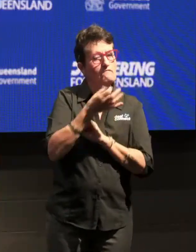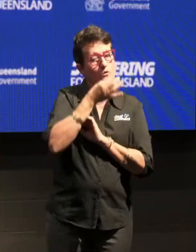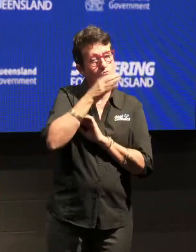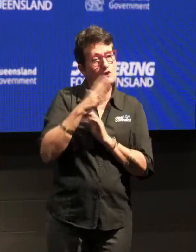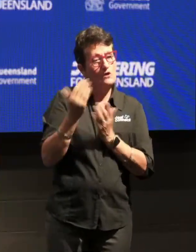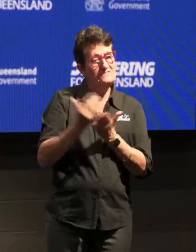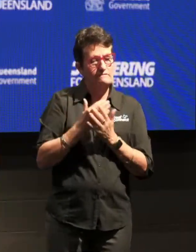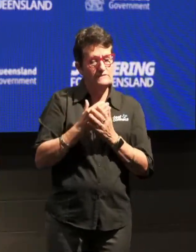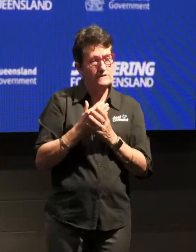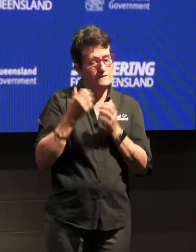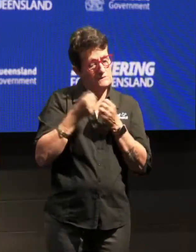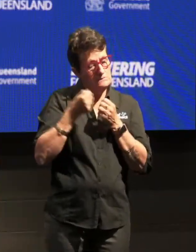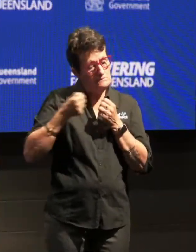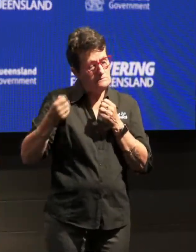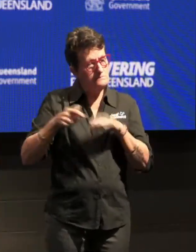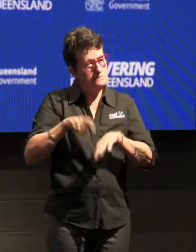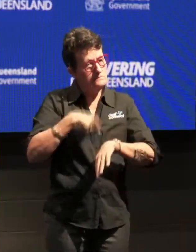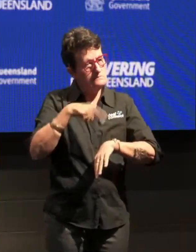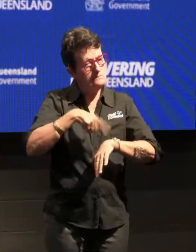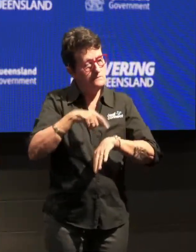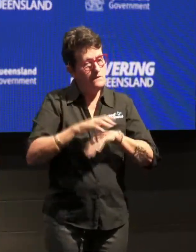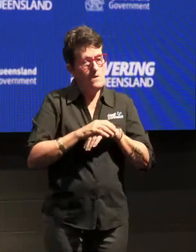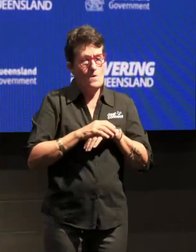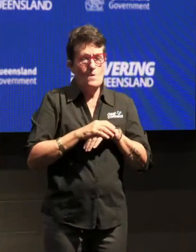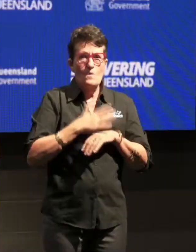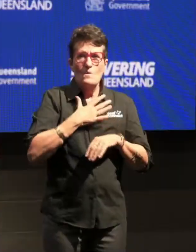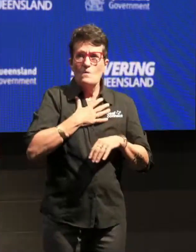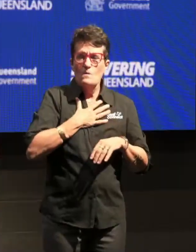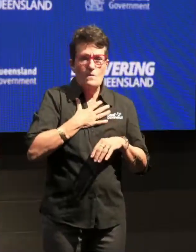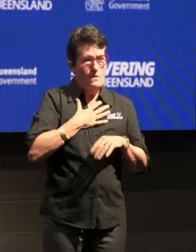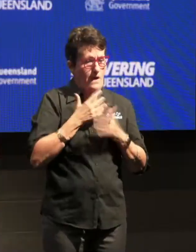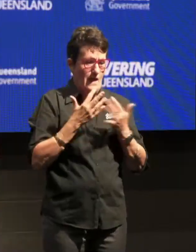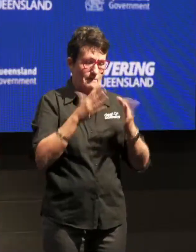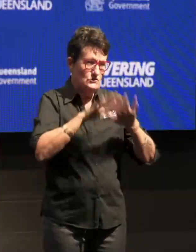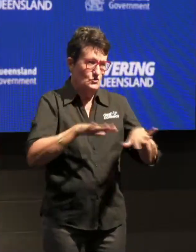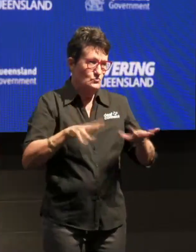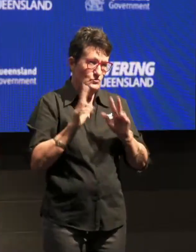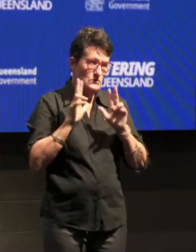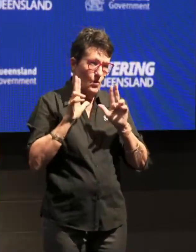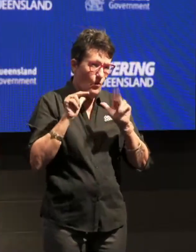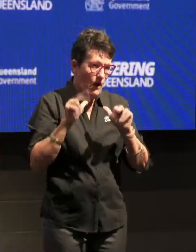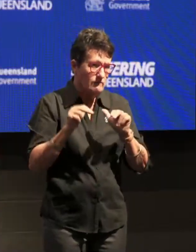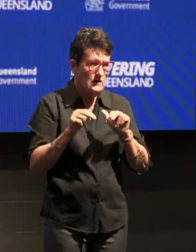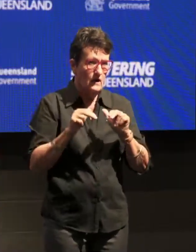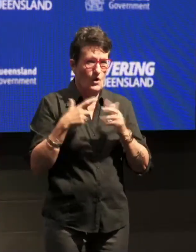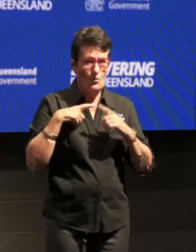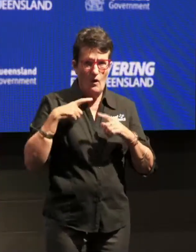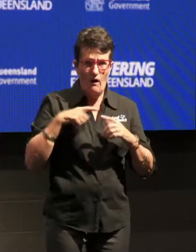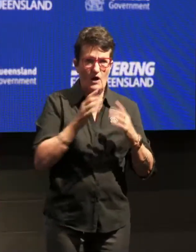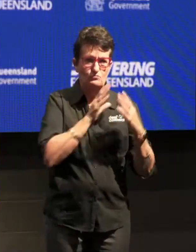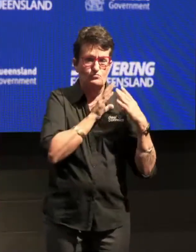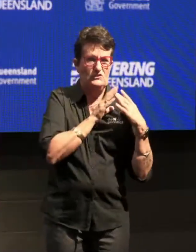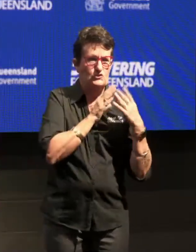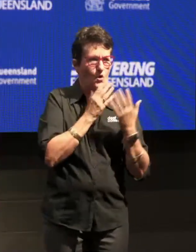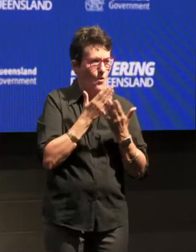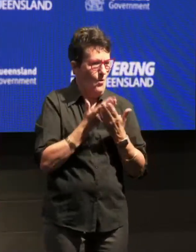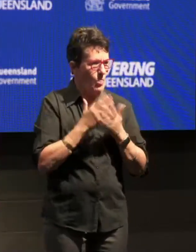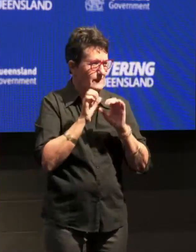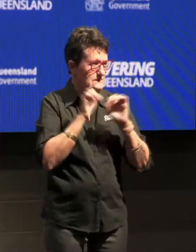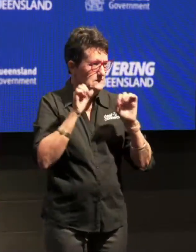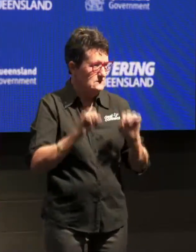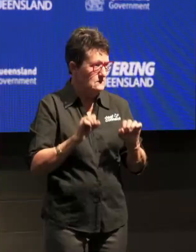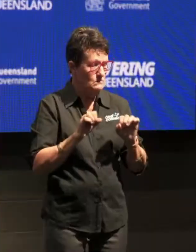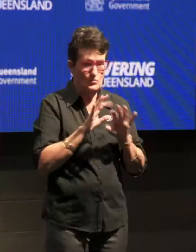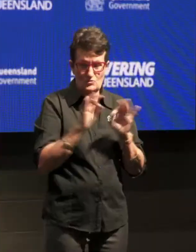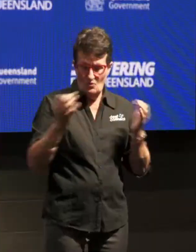it was a sobering conversation about the number of kids that she has to look after because of the pressure on the system and the